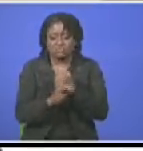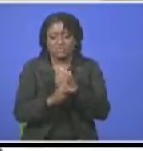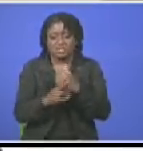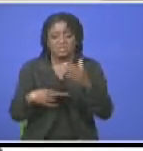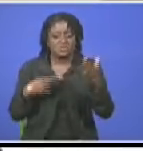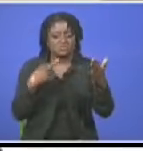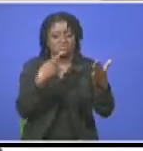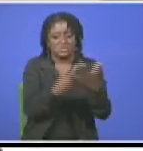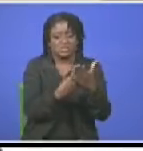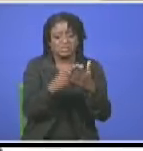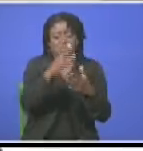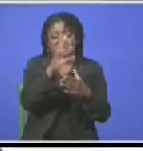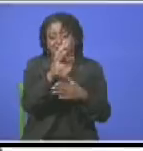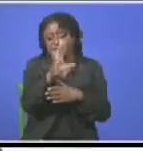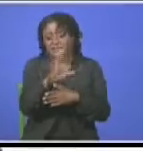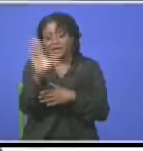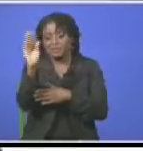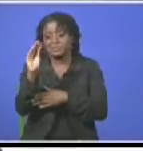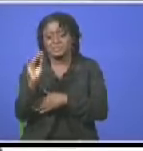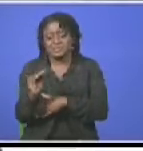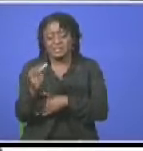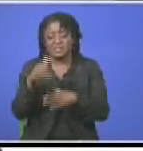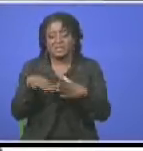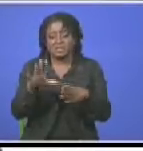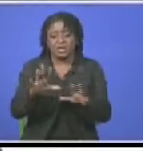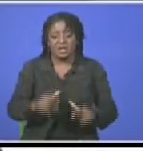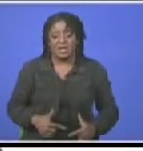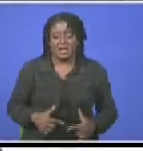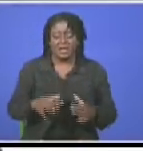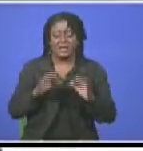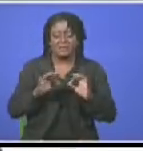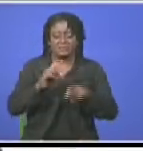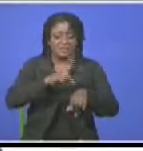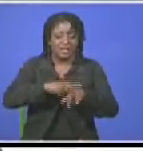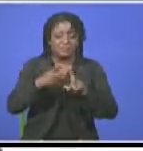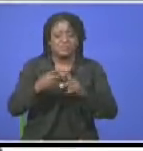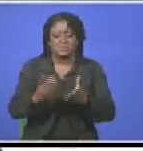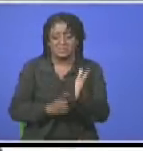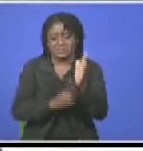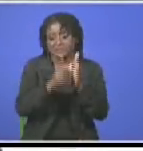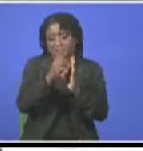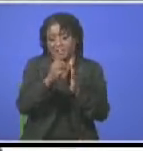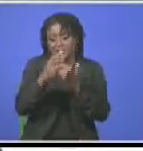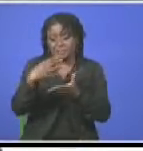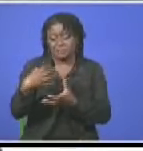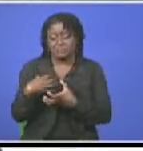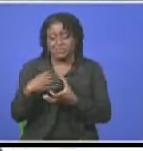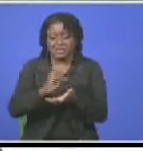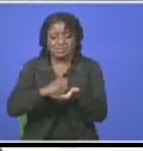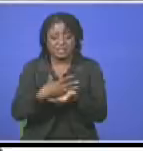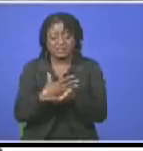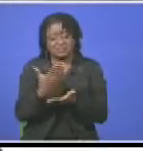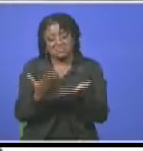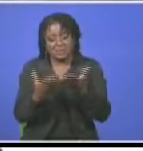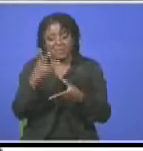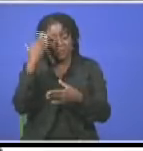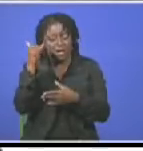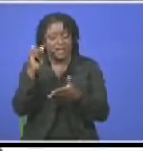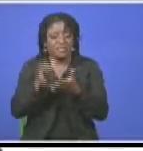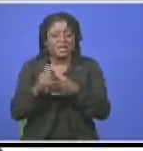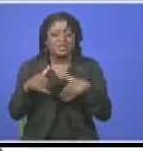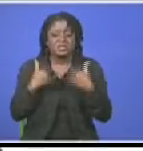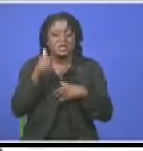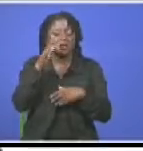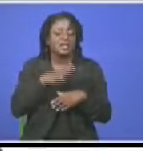reaches something like 75% in your lifetime to develop breast cancer. And this is probably why that young lady was